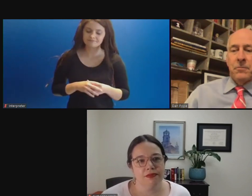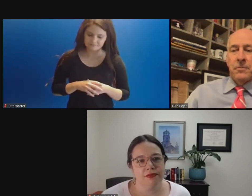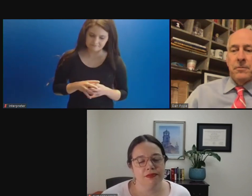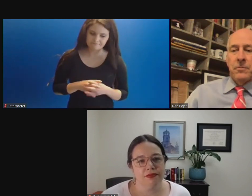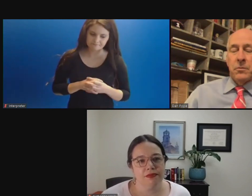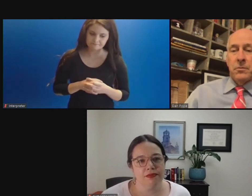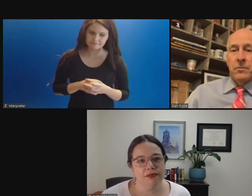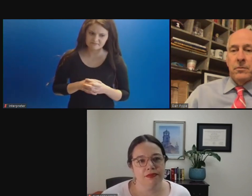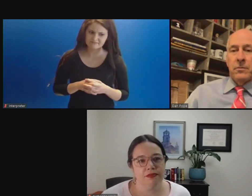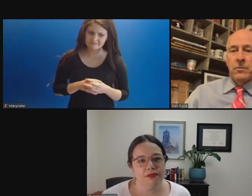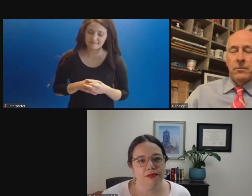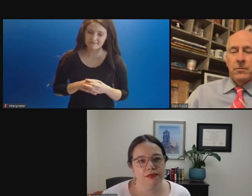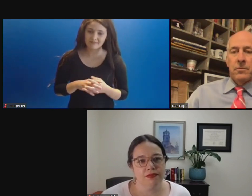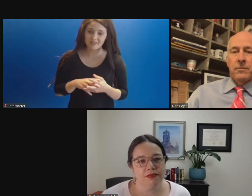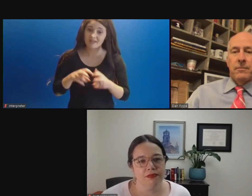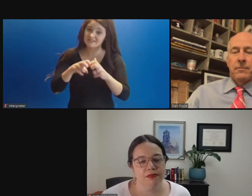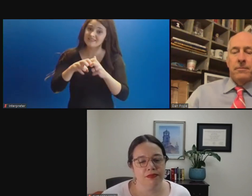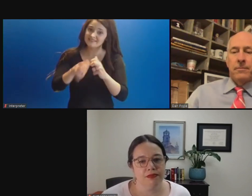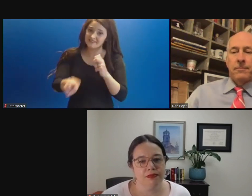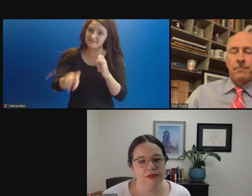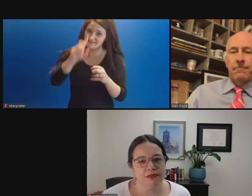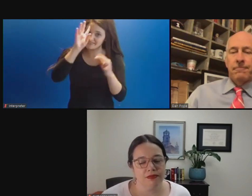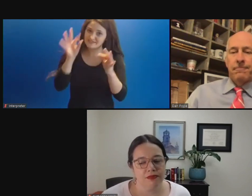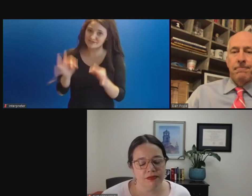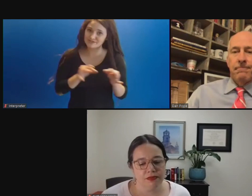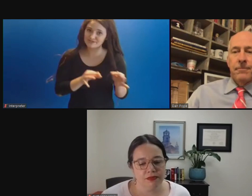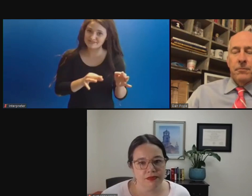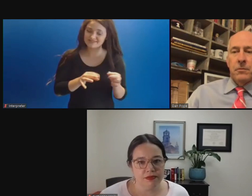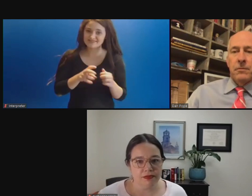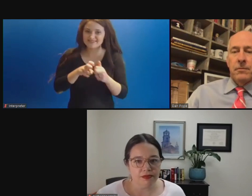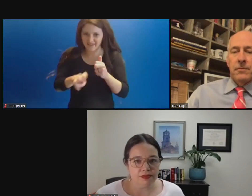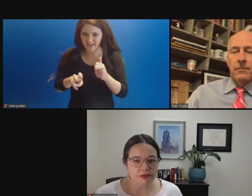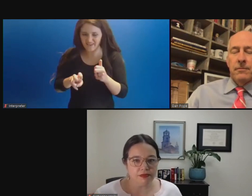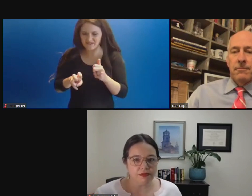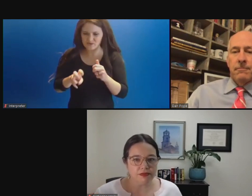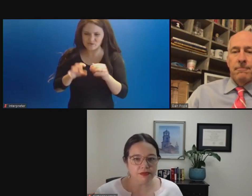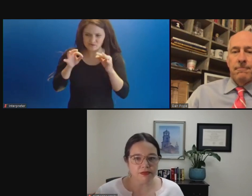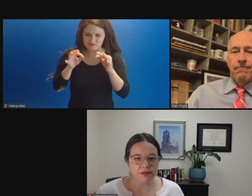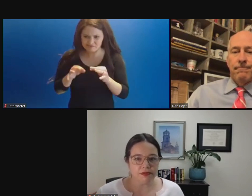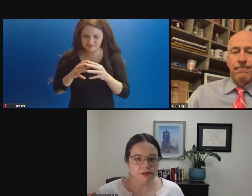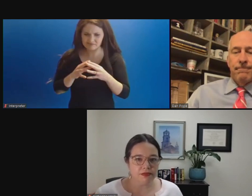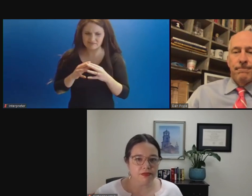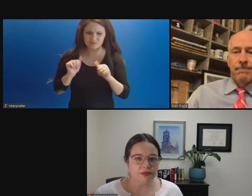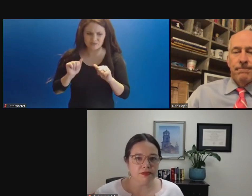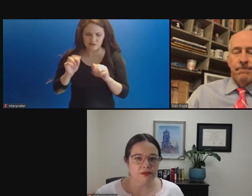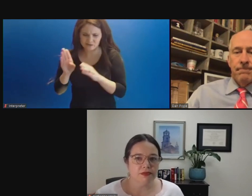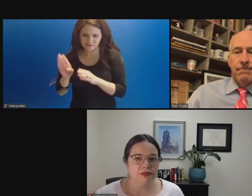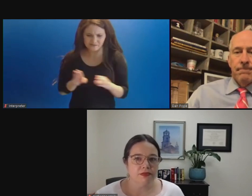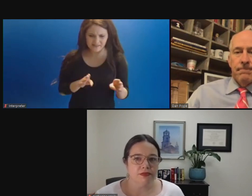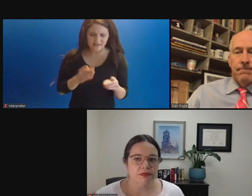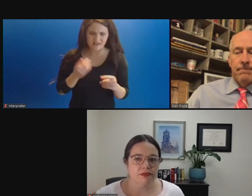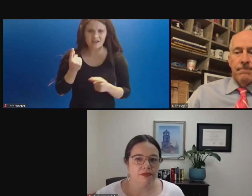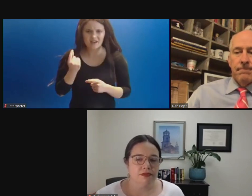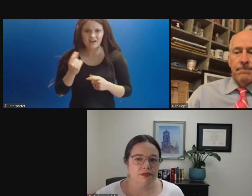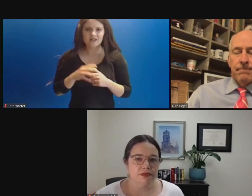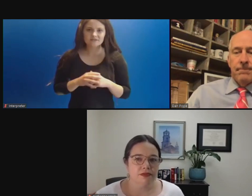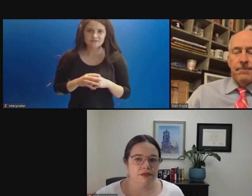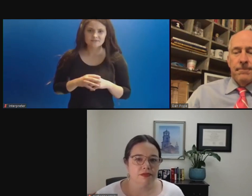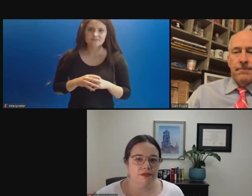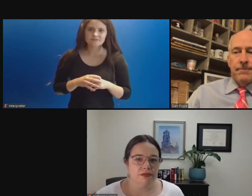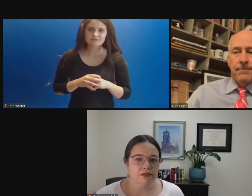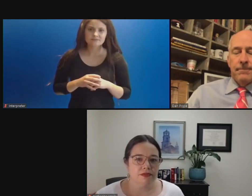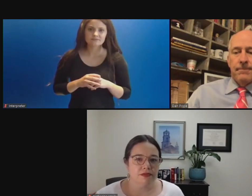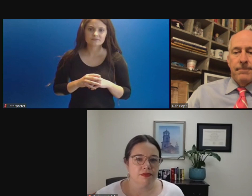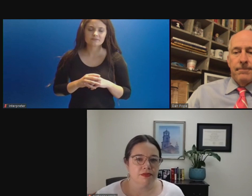These are difficult decisions and difficult things to do and try to make plans. It's